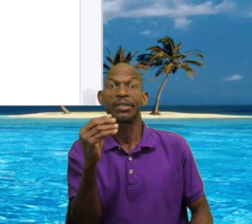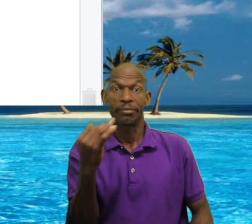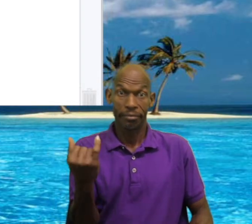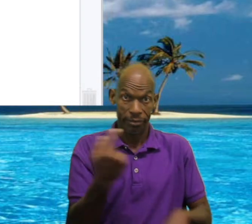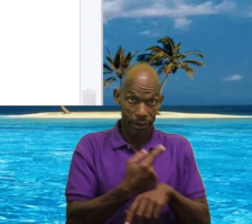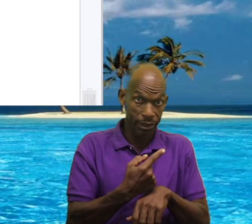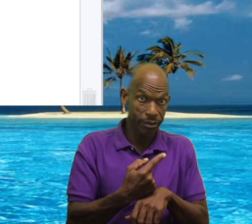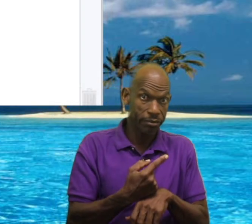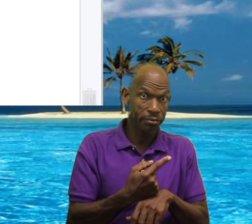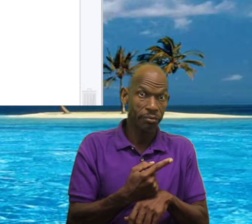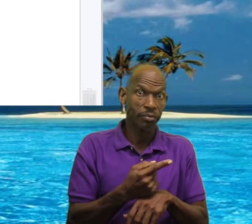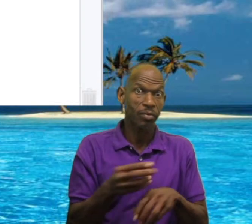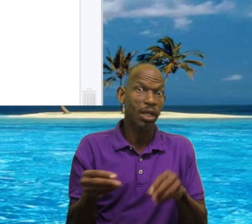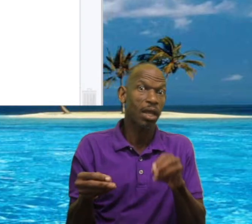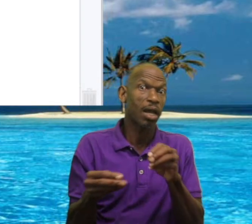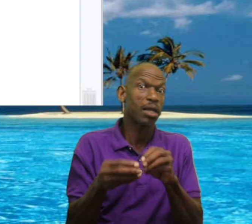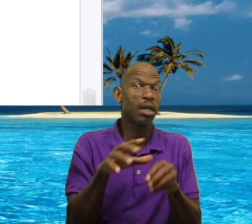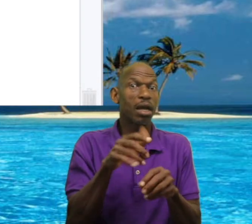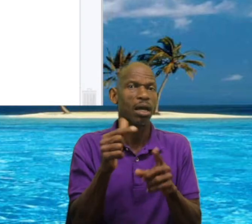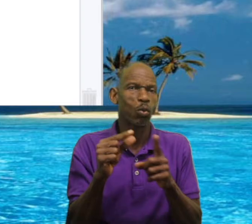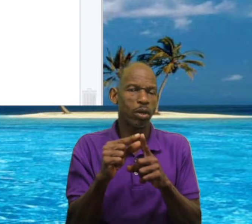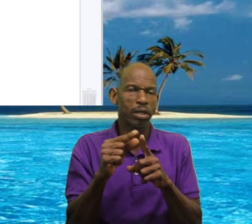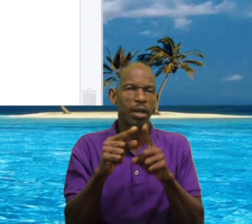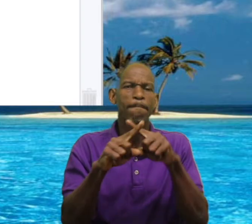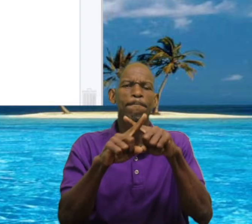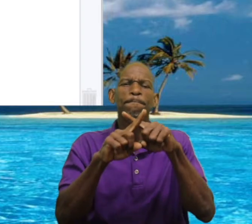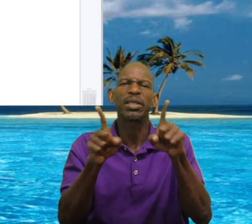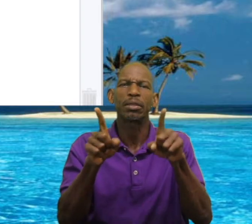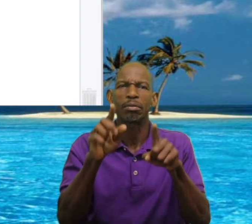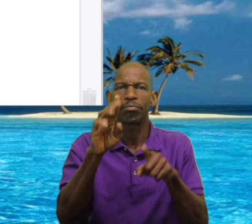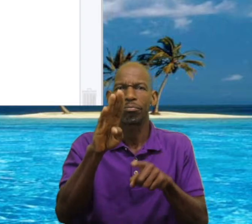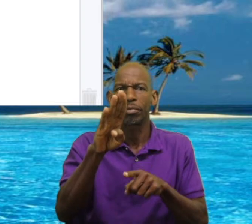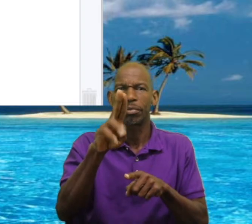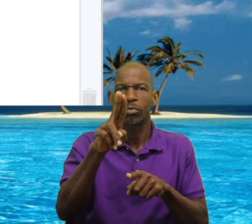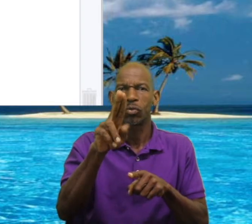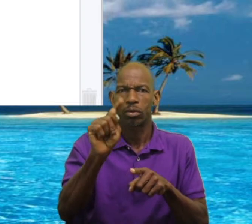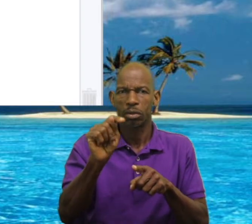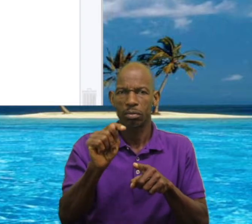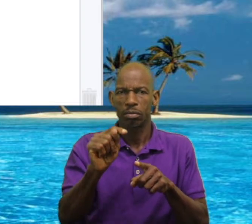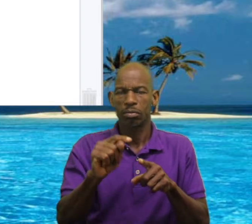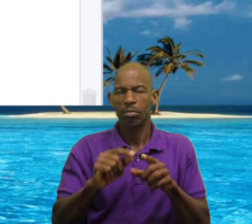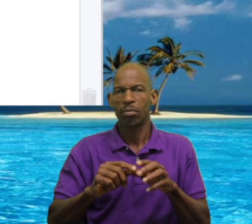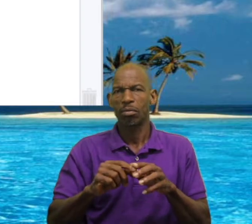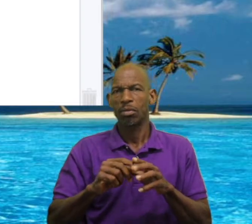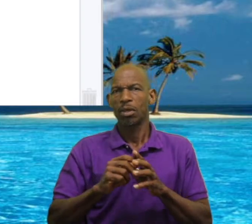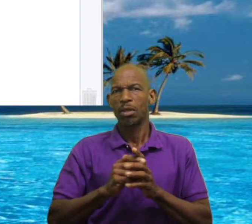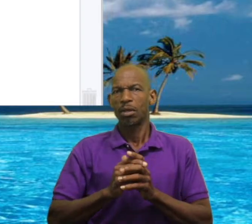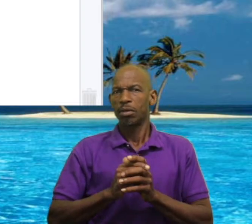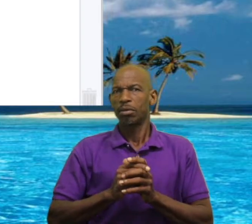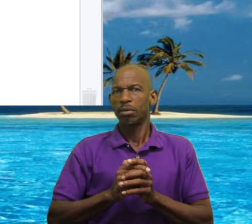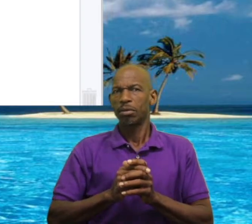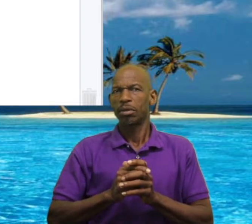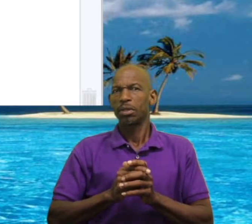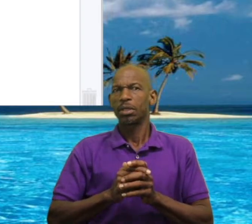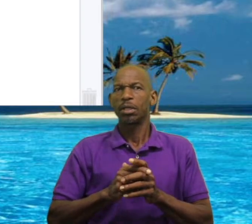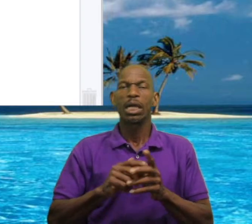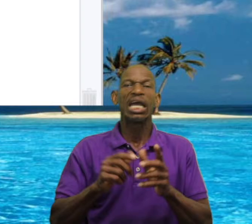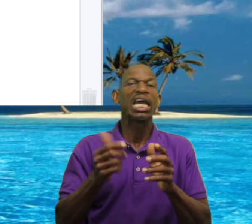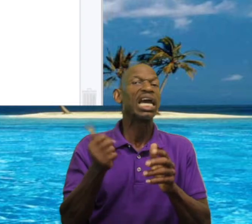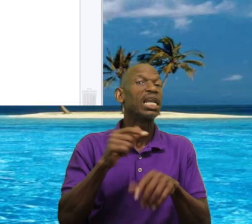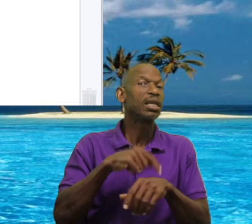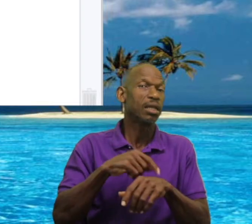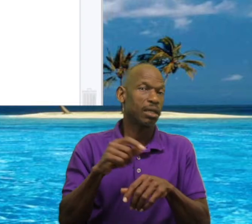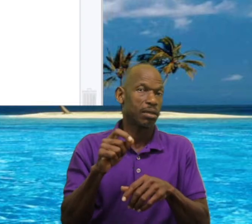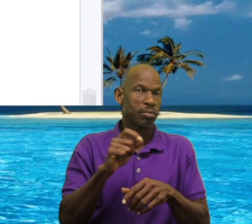but. So in terms of the use of both of those words, it is used, both of them are used to join up